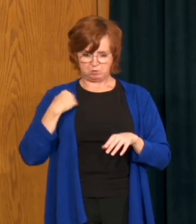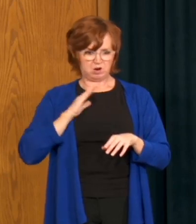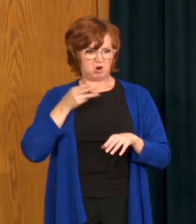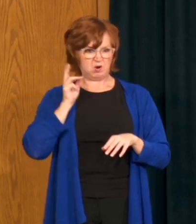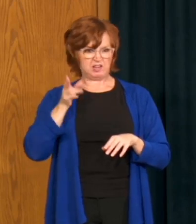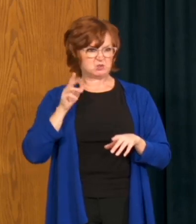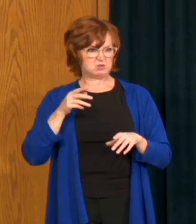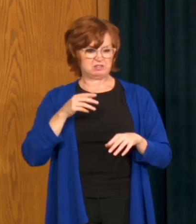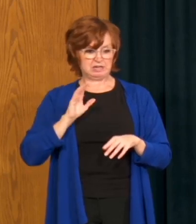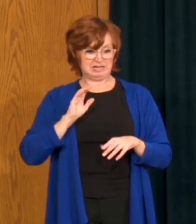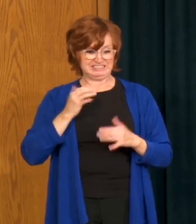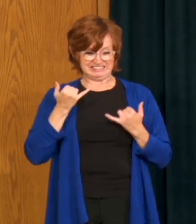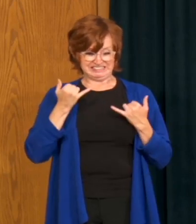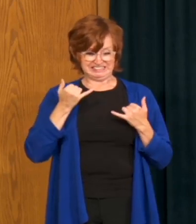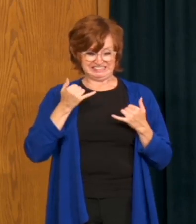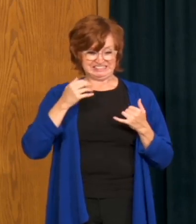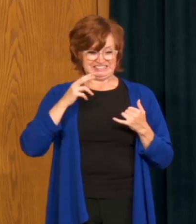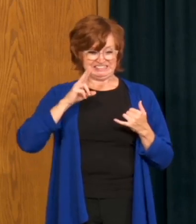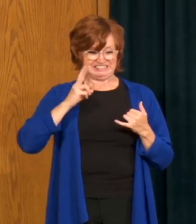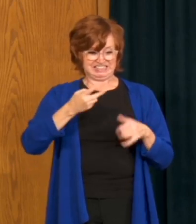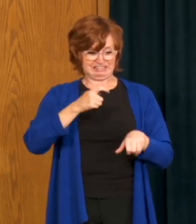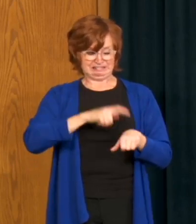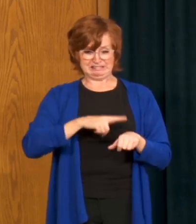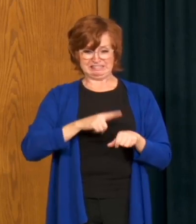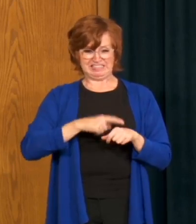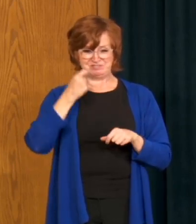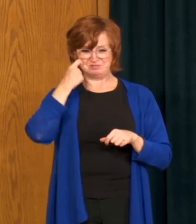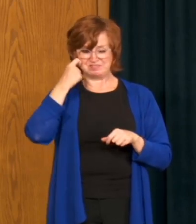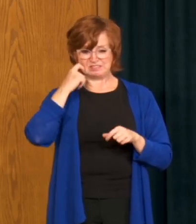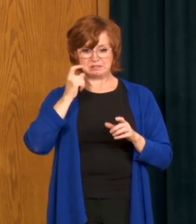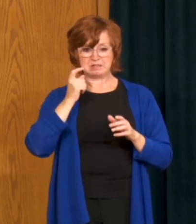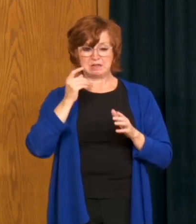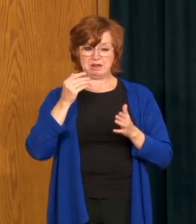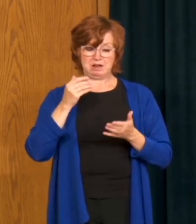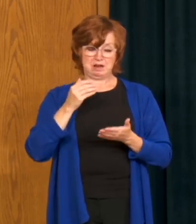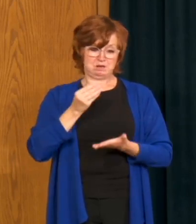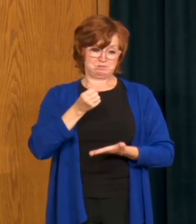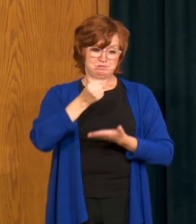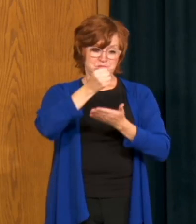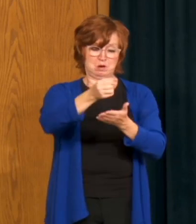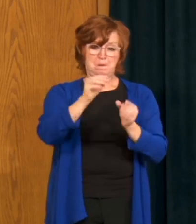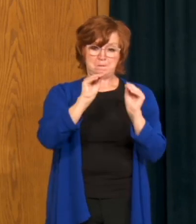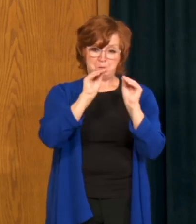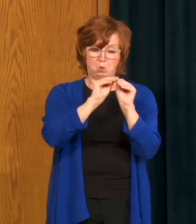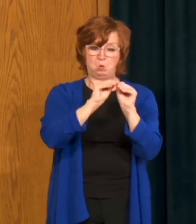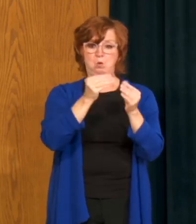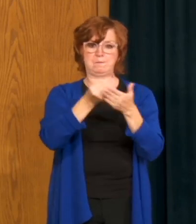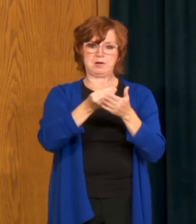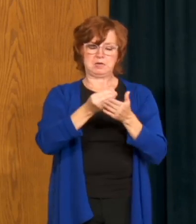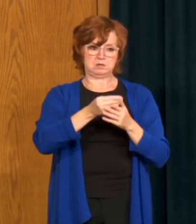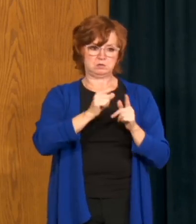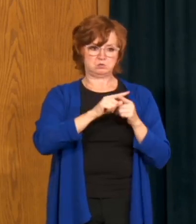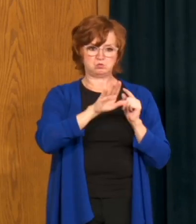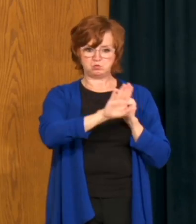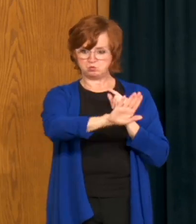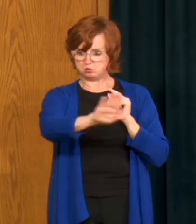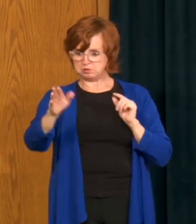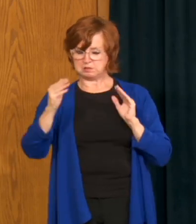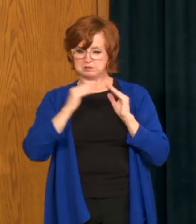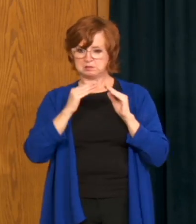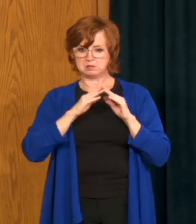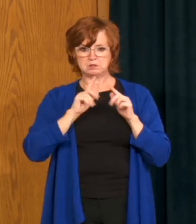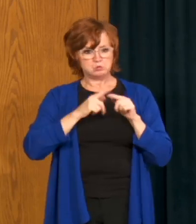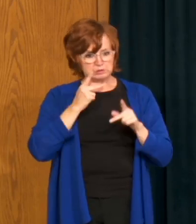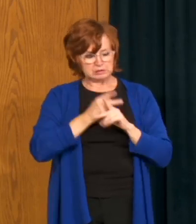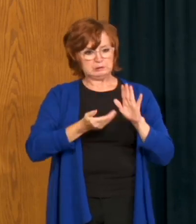so that municipalities would be able to continue with any of the capital projects that they had, so that we can